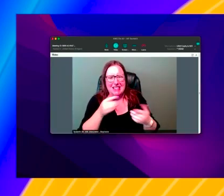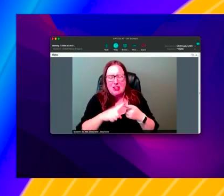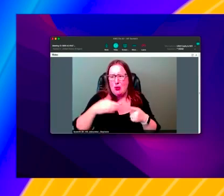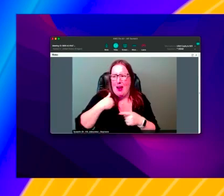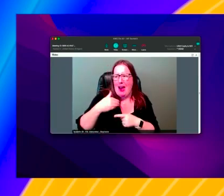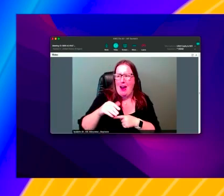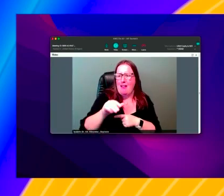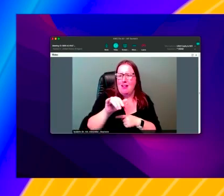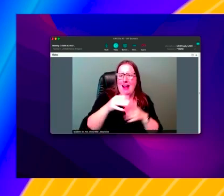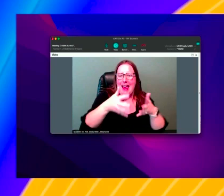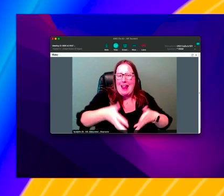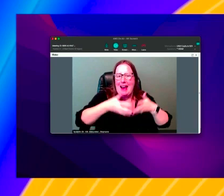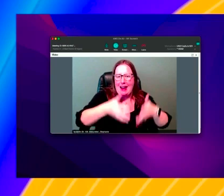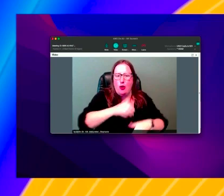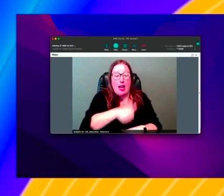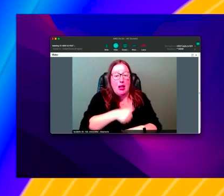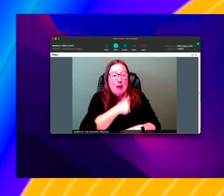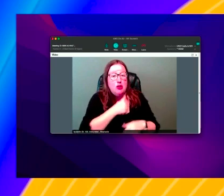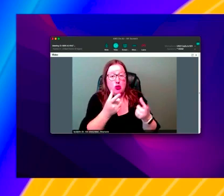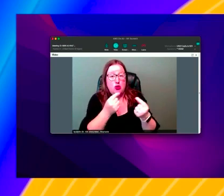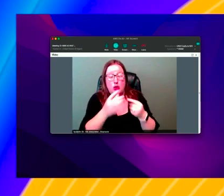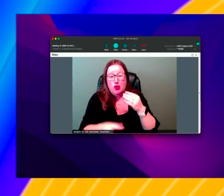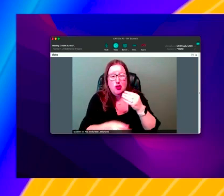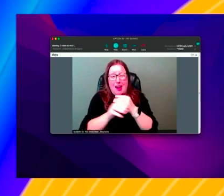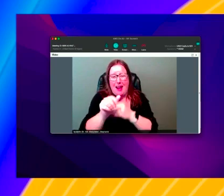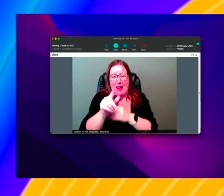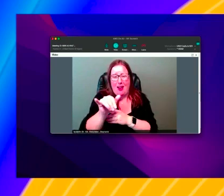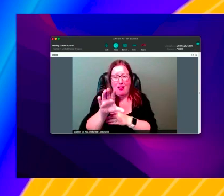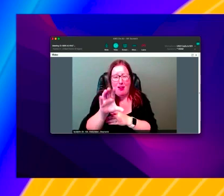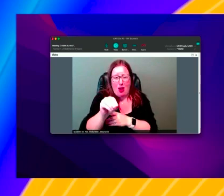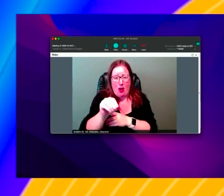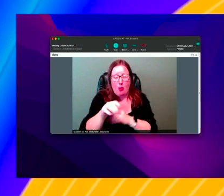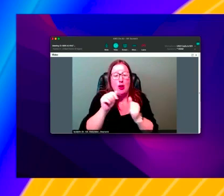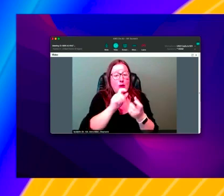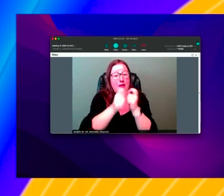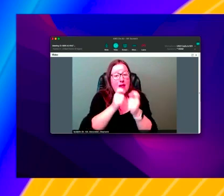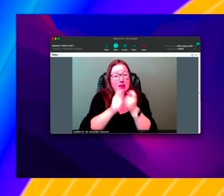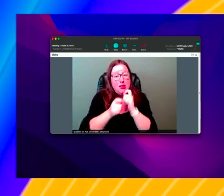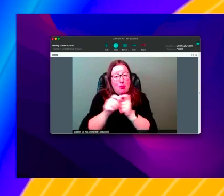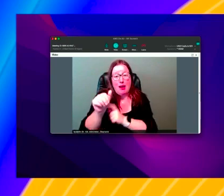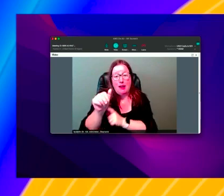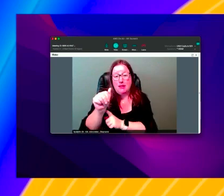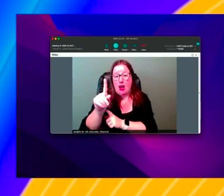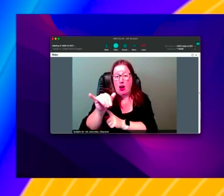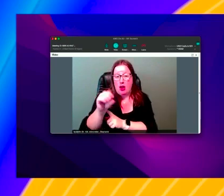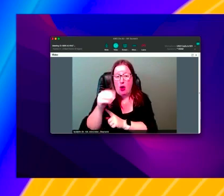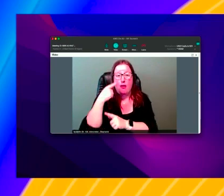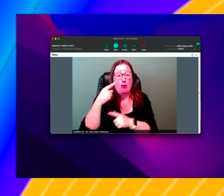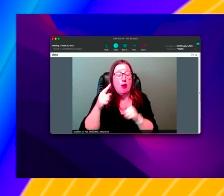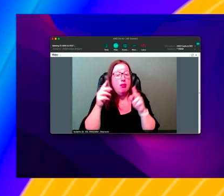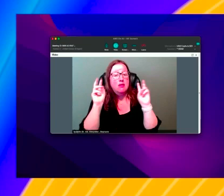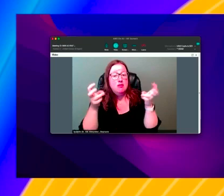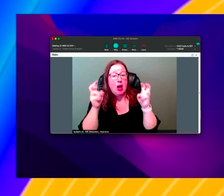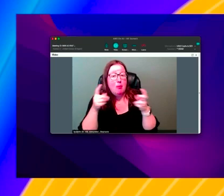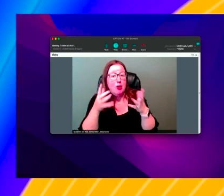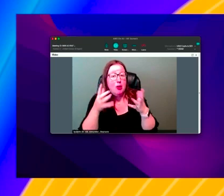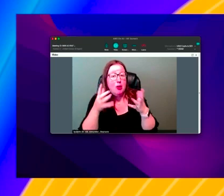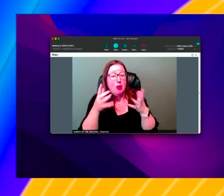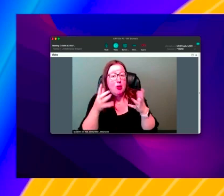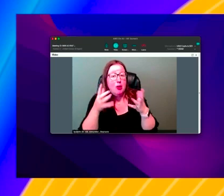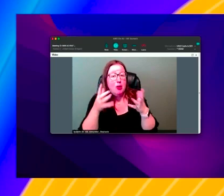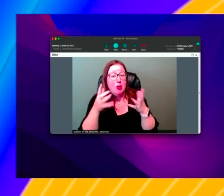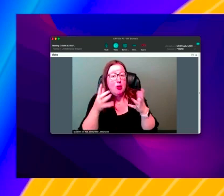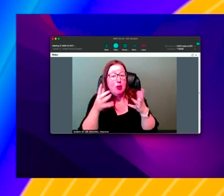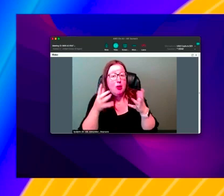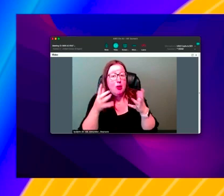close-up shot, and all you have to do is add audio. And you can customize your audio for the topic that you're trying to teach your audience or your customers, whether that's